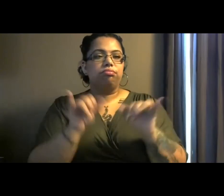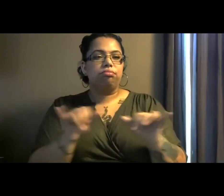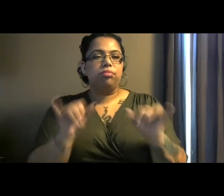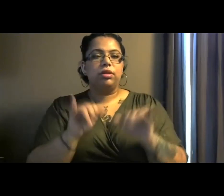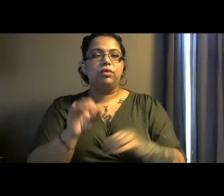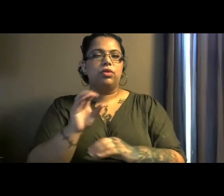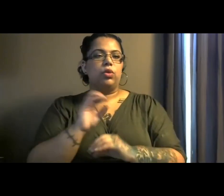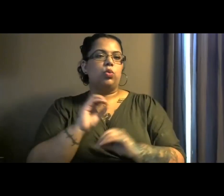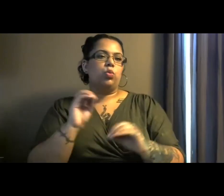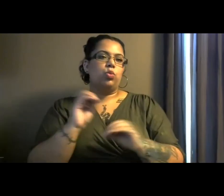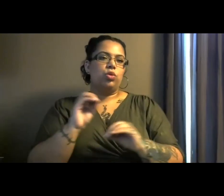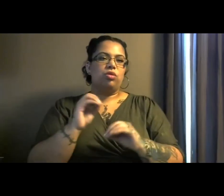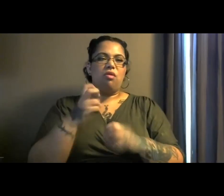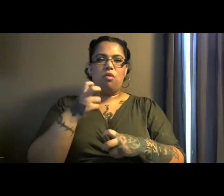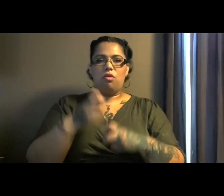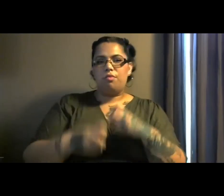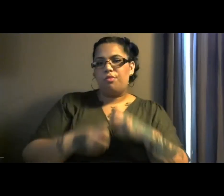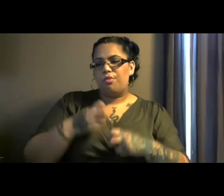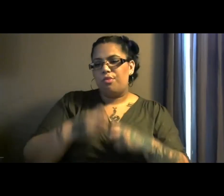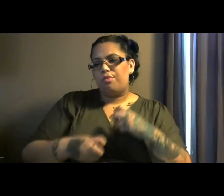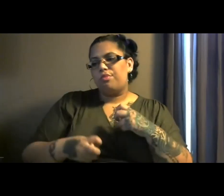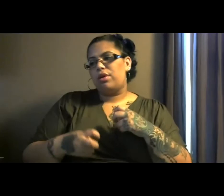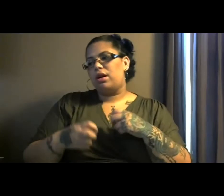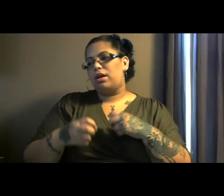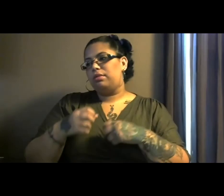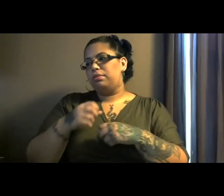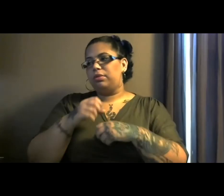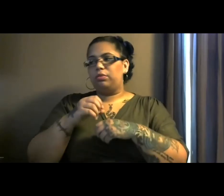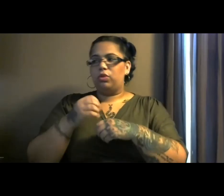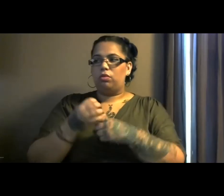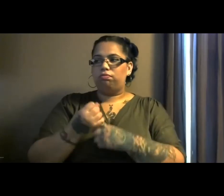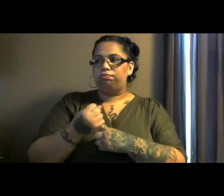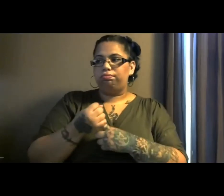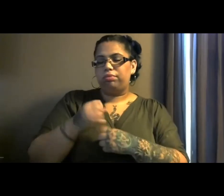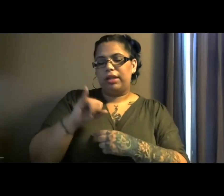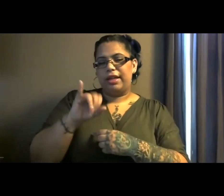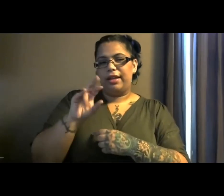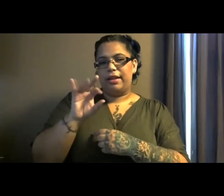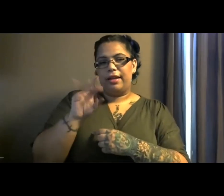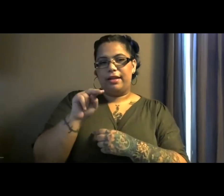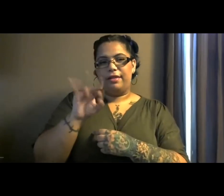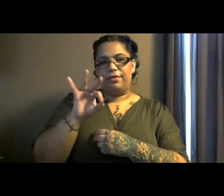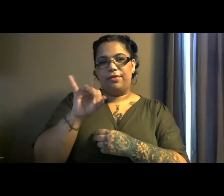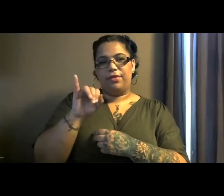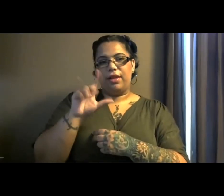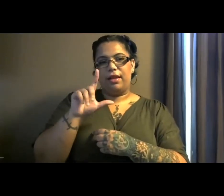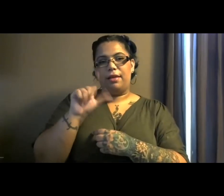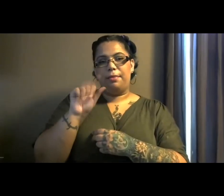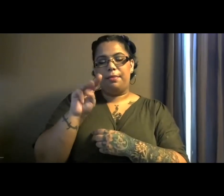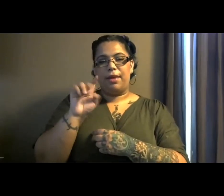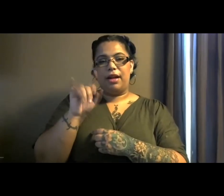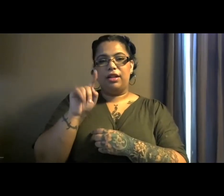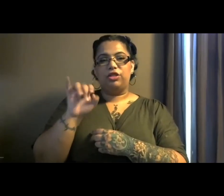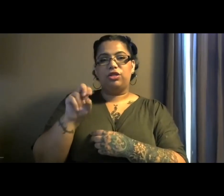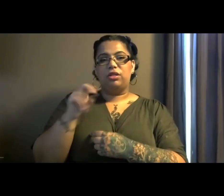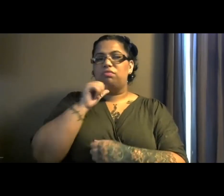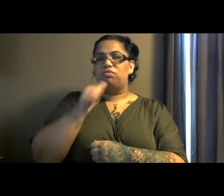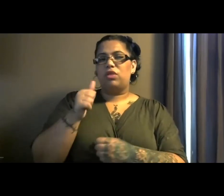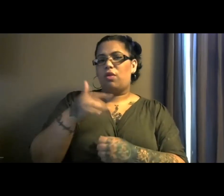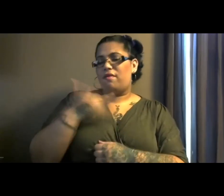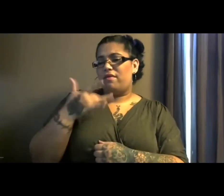irritation, agitation, or inflammation. There is no sense of unhappiness or